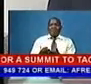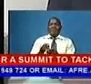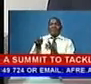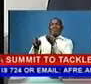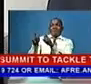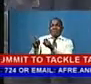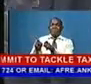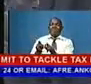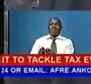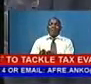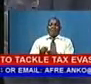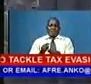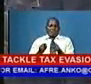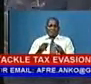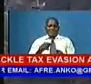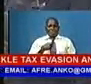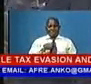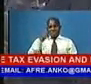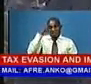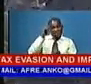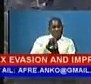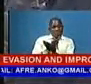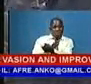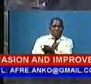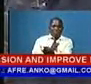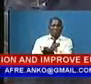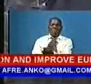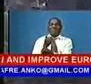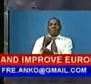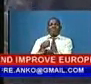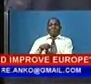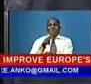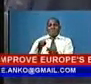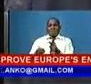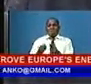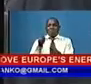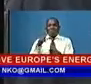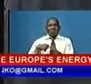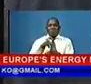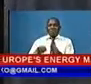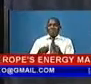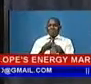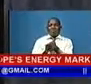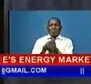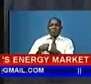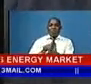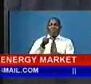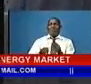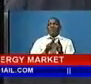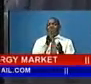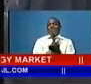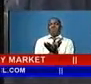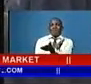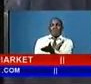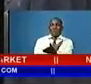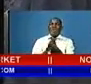the examination in chief, and else, this is not the way that we can conduct these proceedings. I mean, exhibit numbers